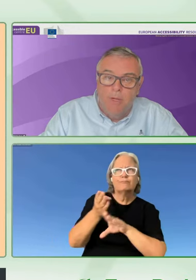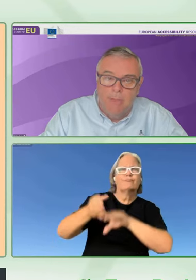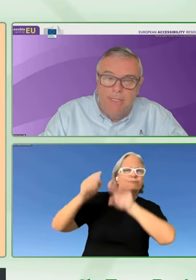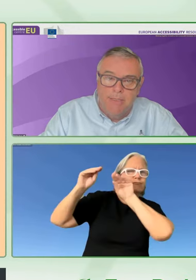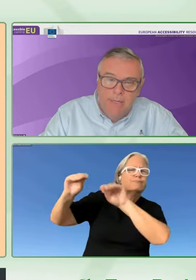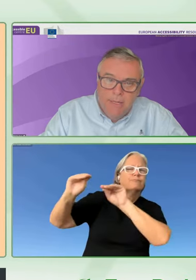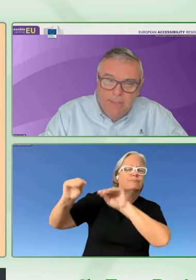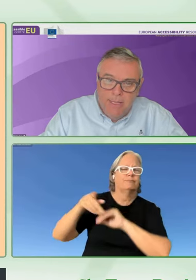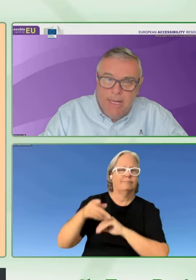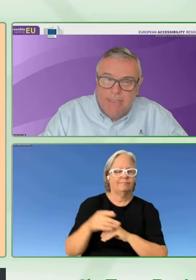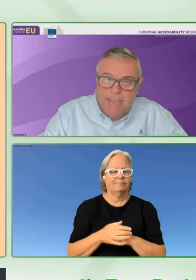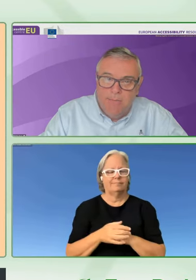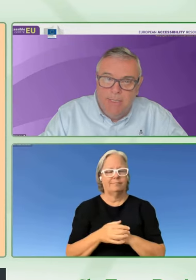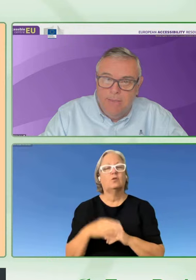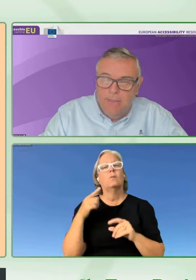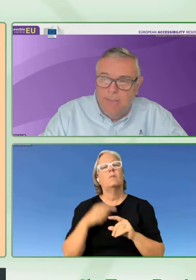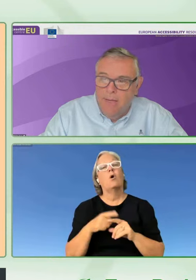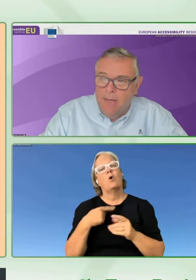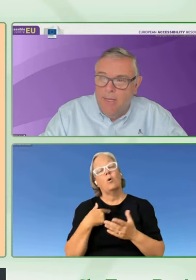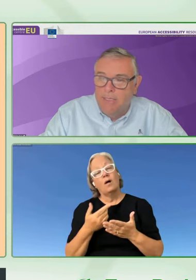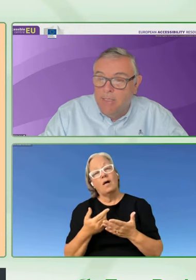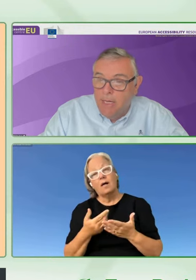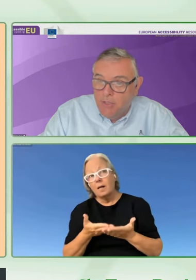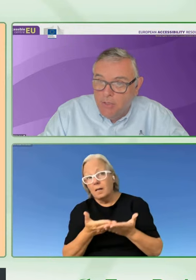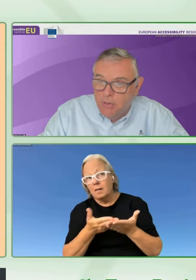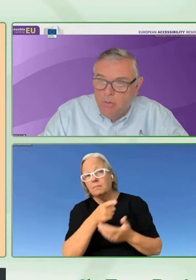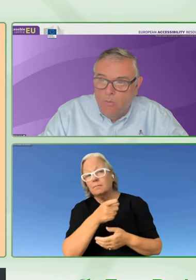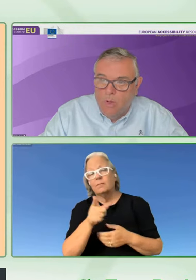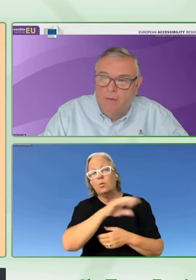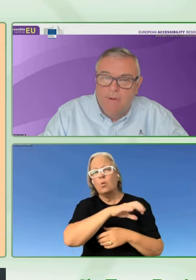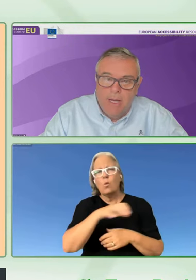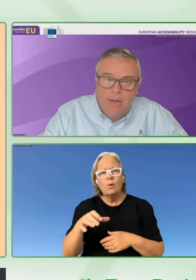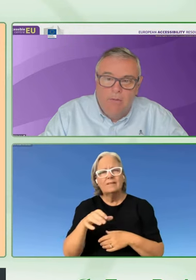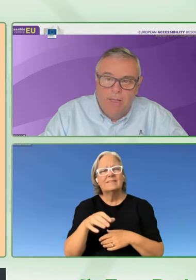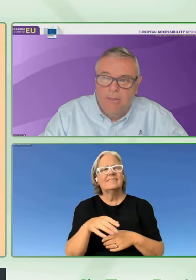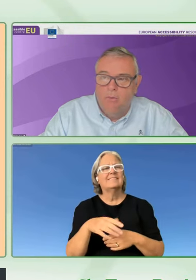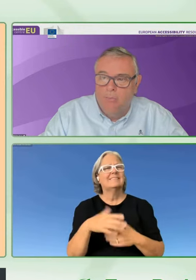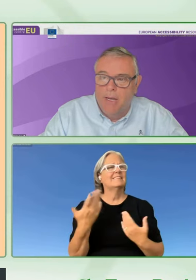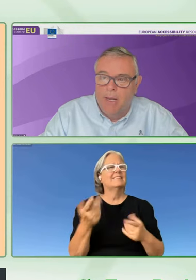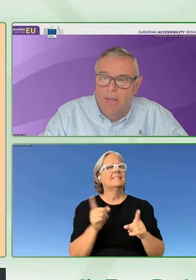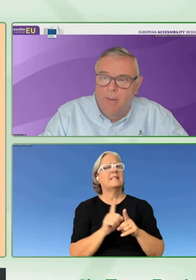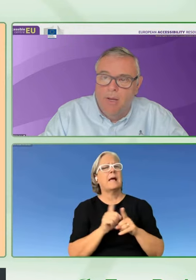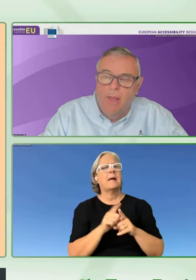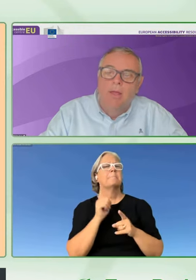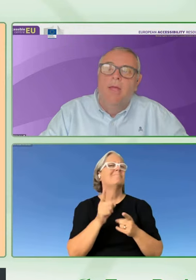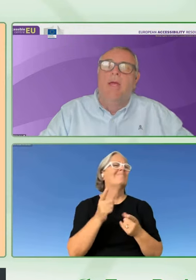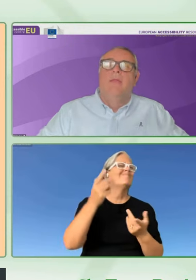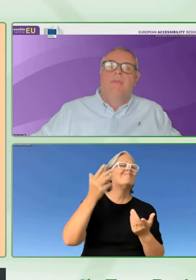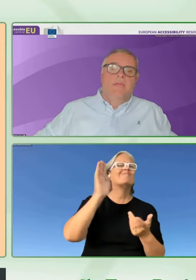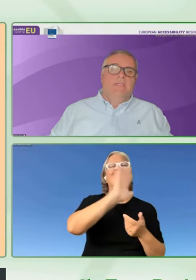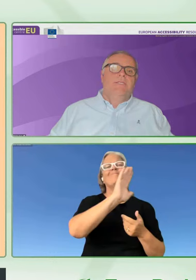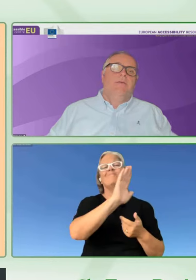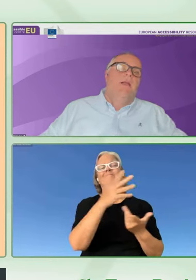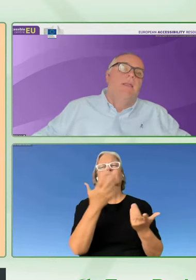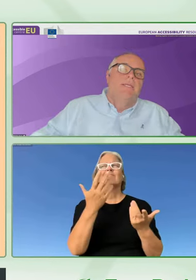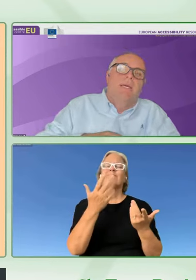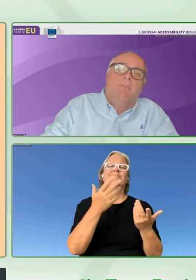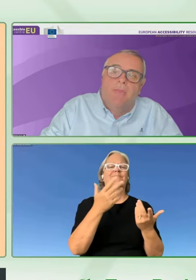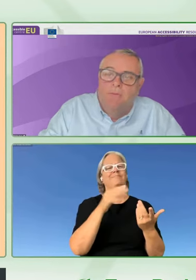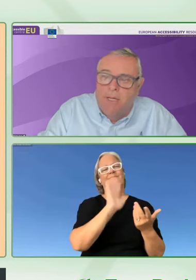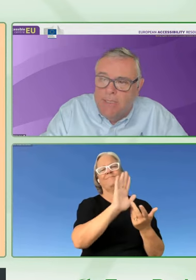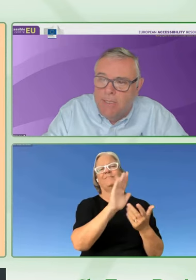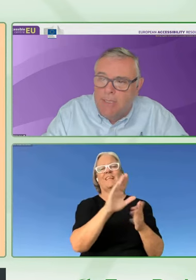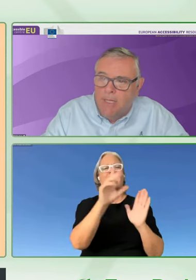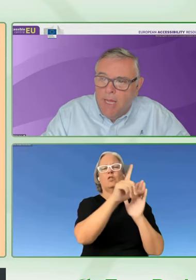countries to implement the accessibility legislation. We have now at the European level